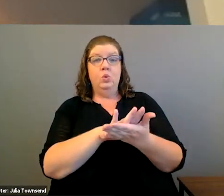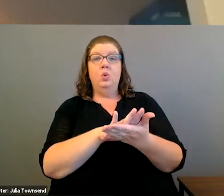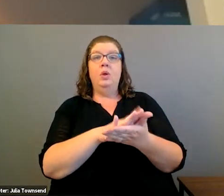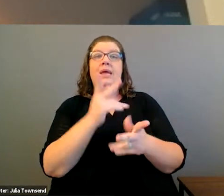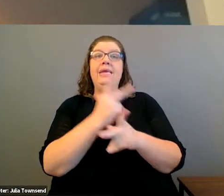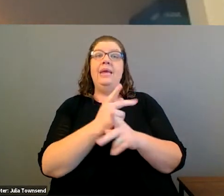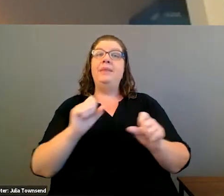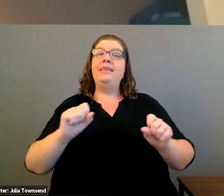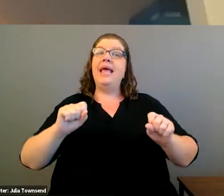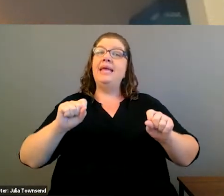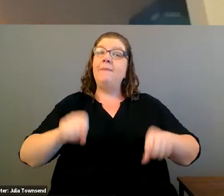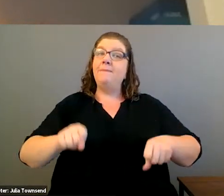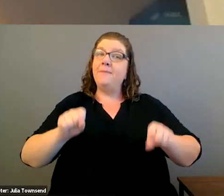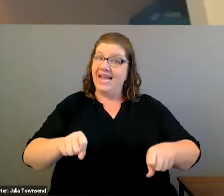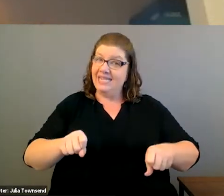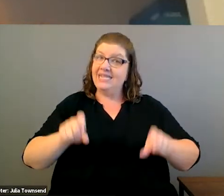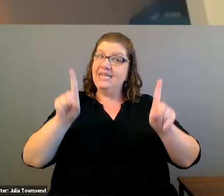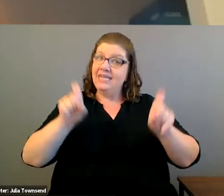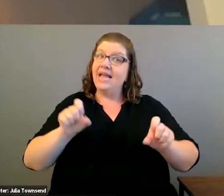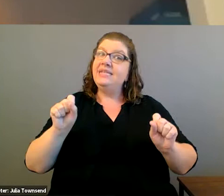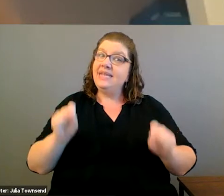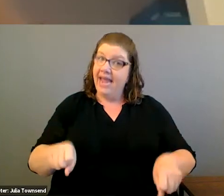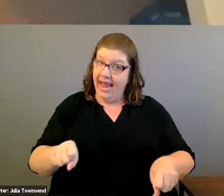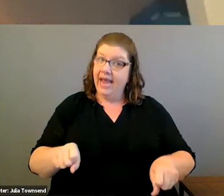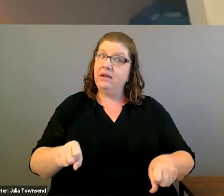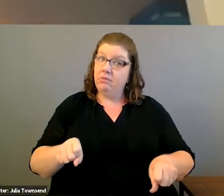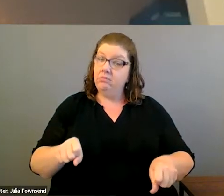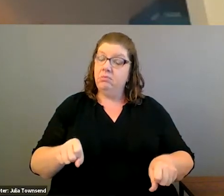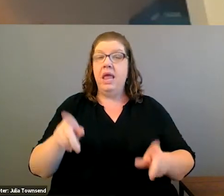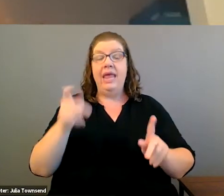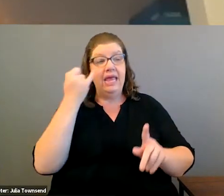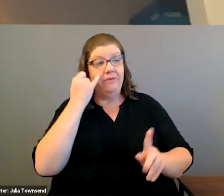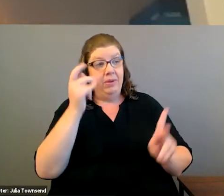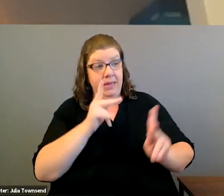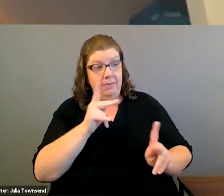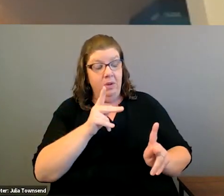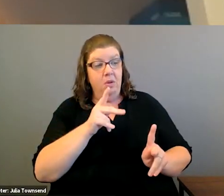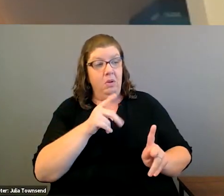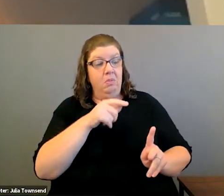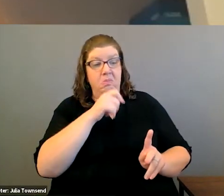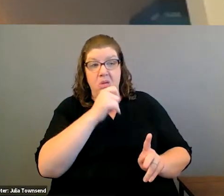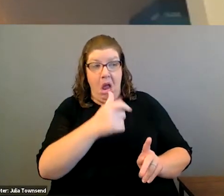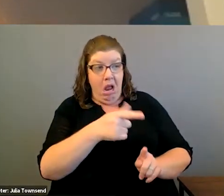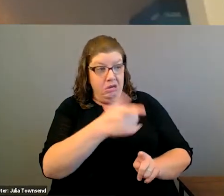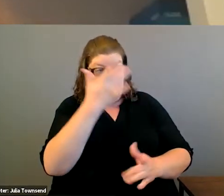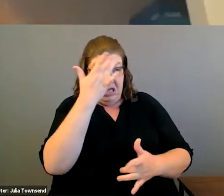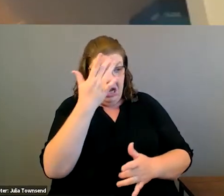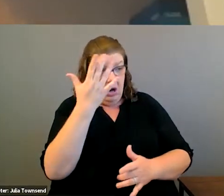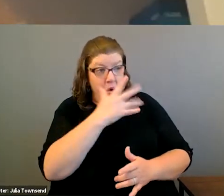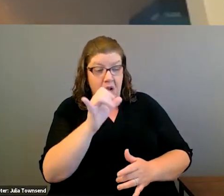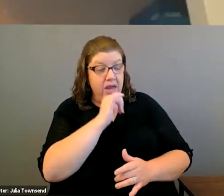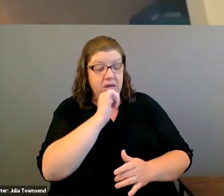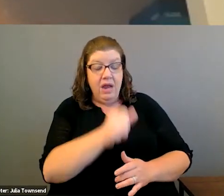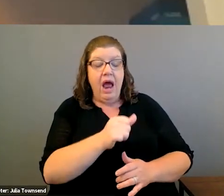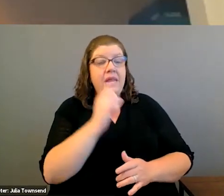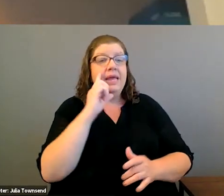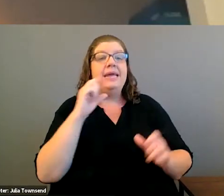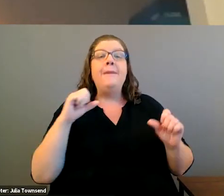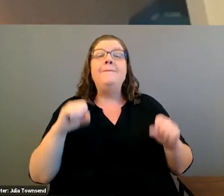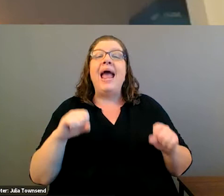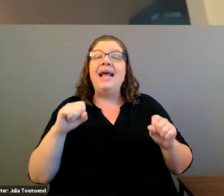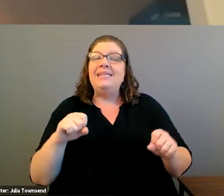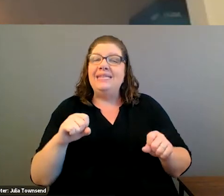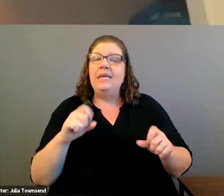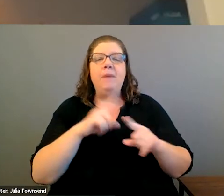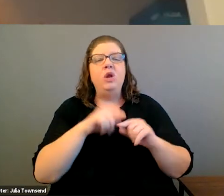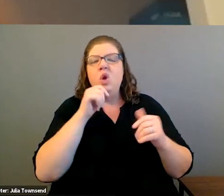capacity to do surveillance testing, that is testing when people don't appear ill and don't have symptoms, because we may need it at different